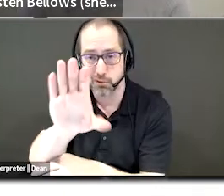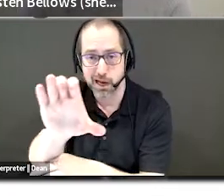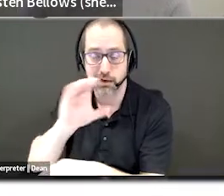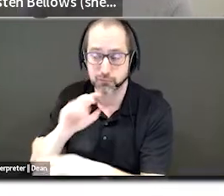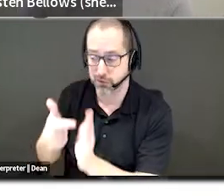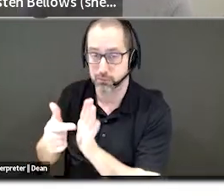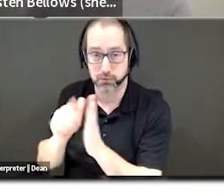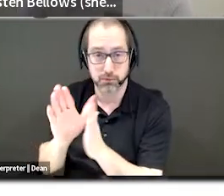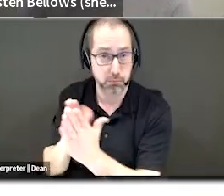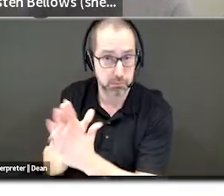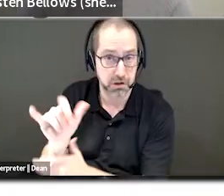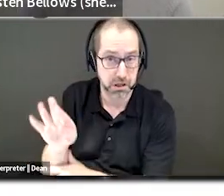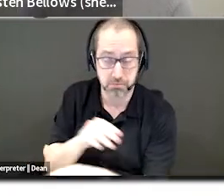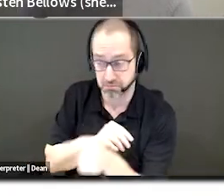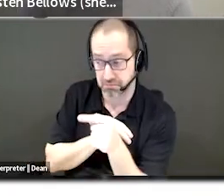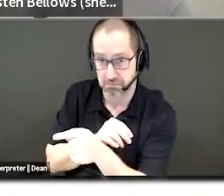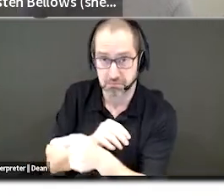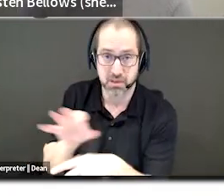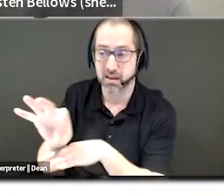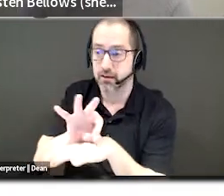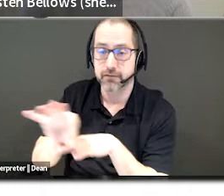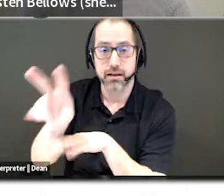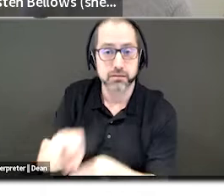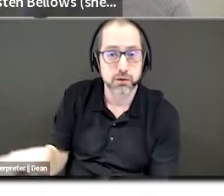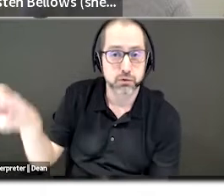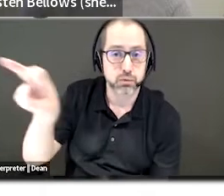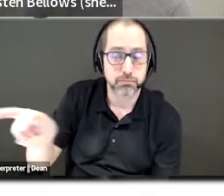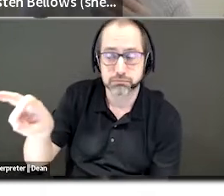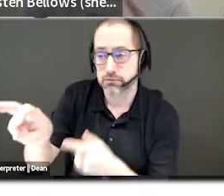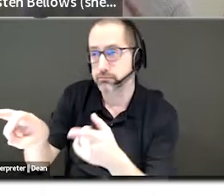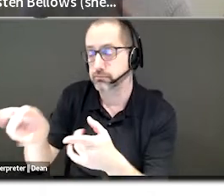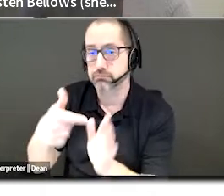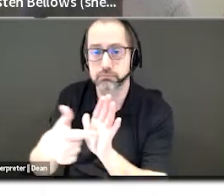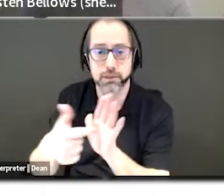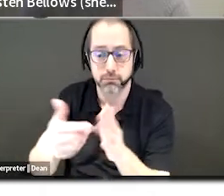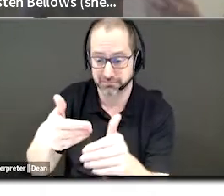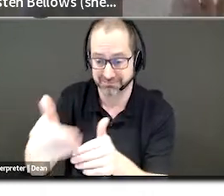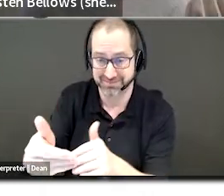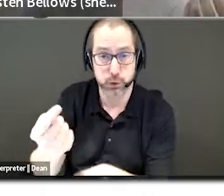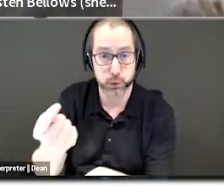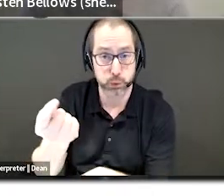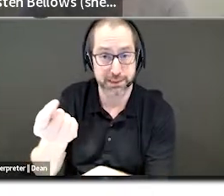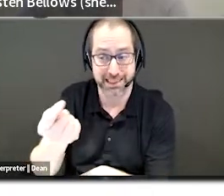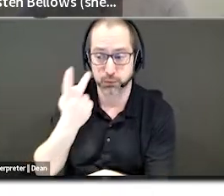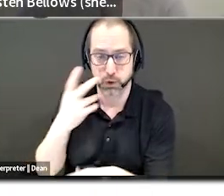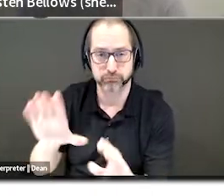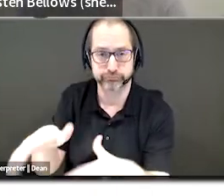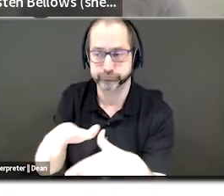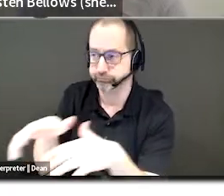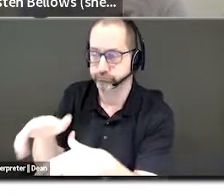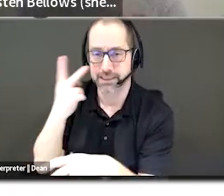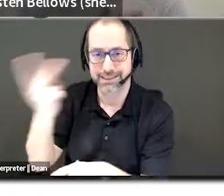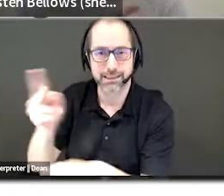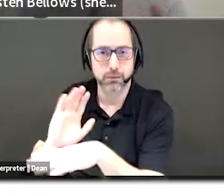club. We're doing field trips as well. So this coming or next Tuesday, we're going to go see a movie with some of our